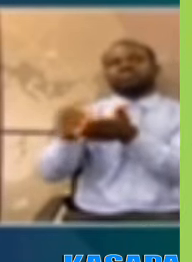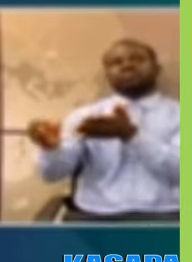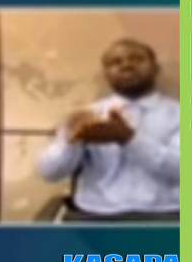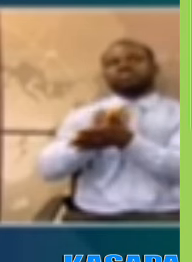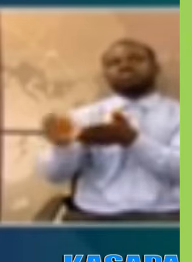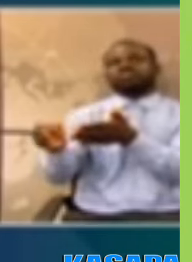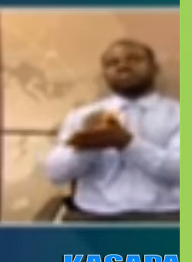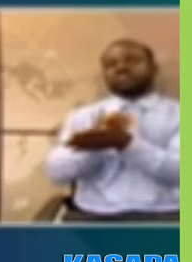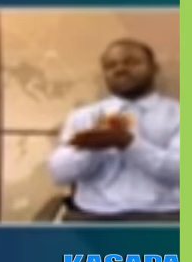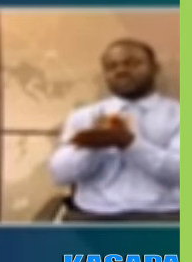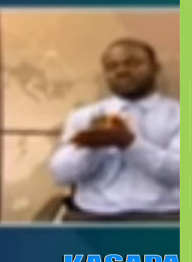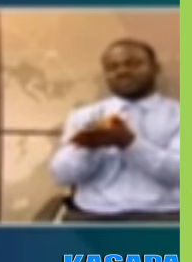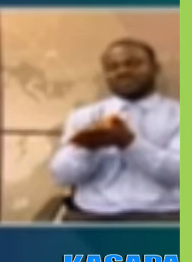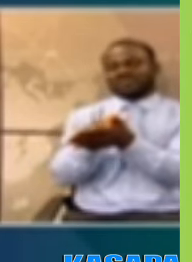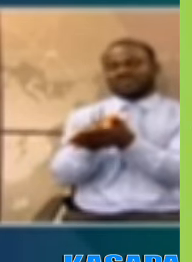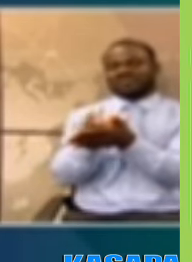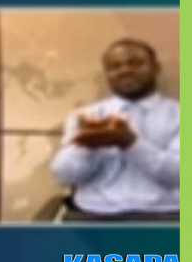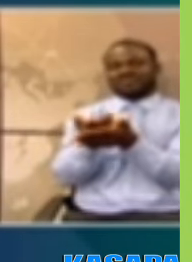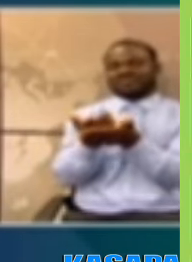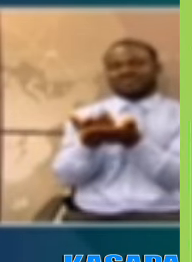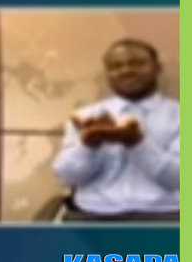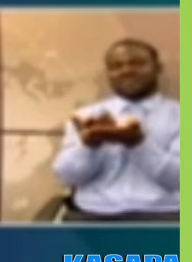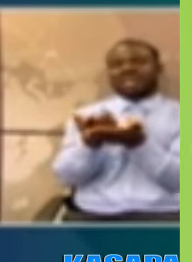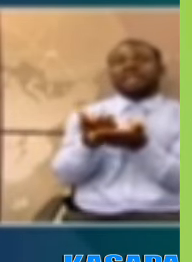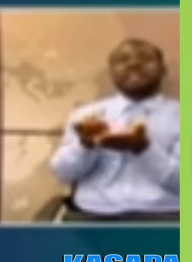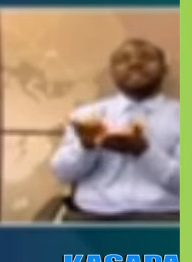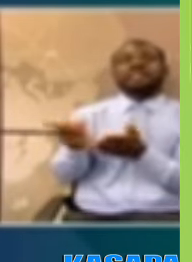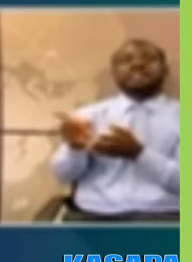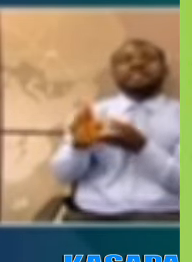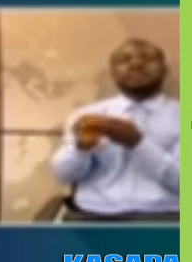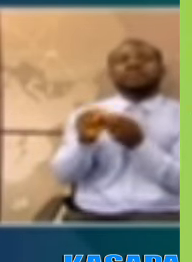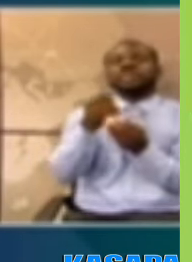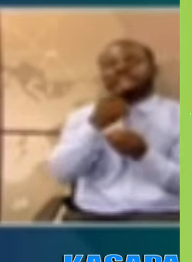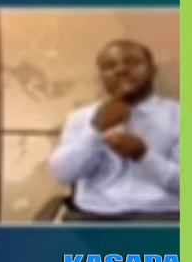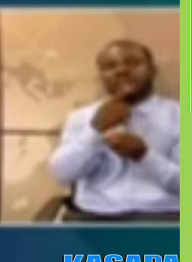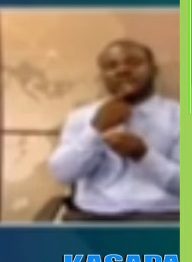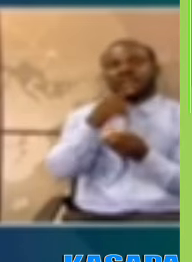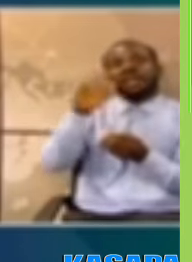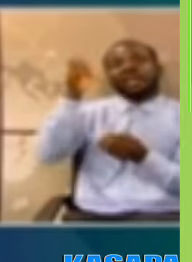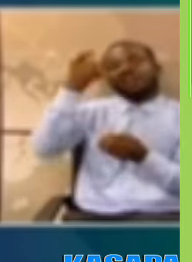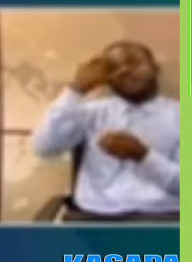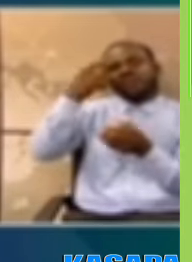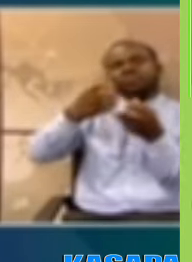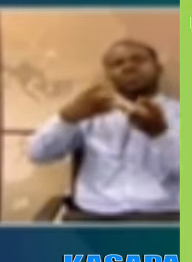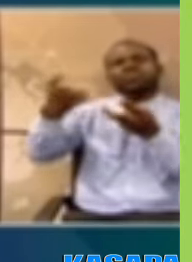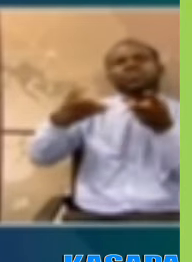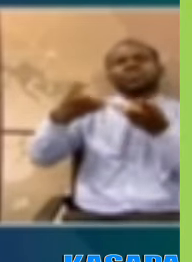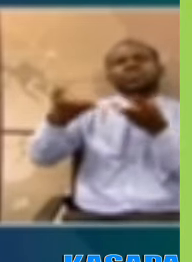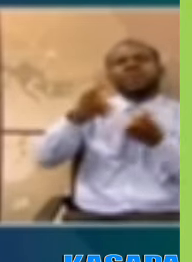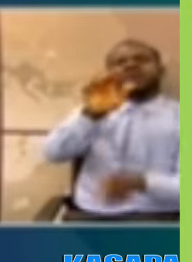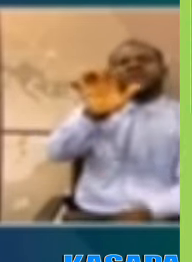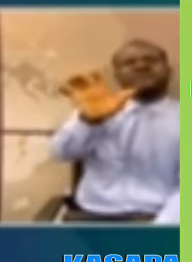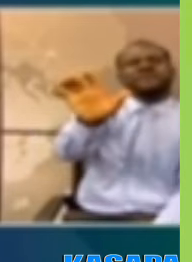abo okati shoko okache me say abaya boka 500 million cedis ewo new